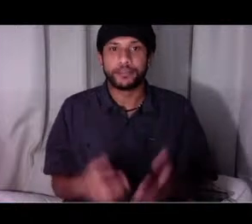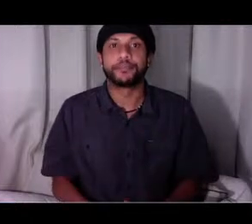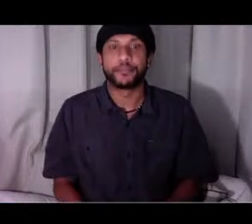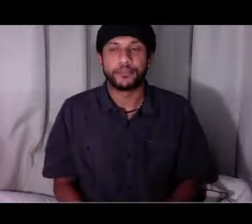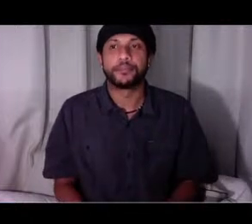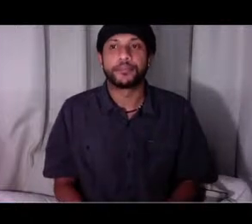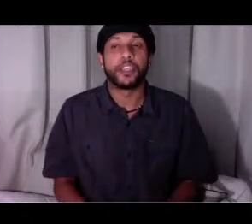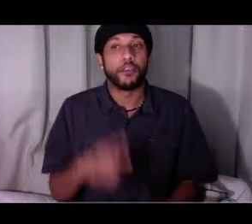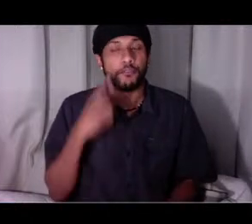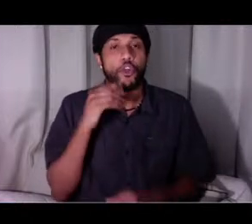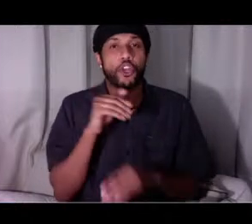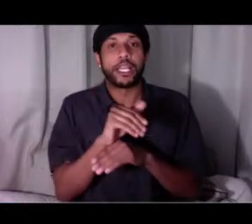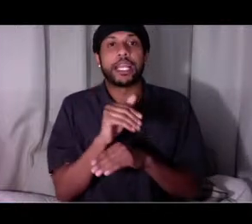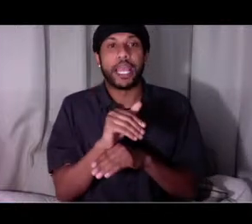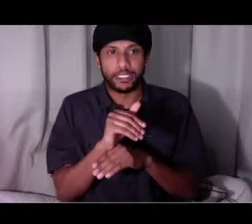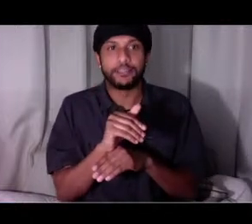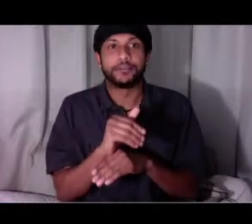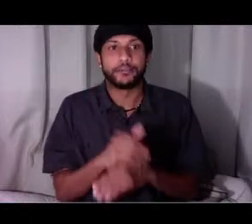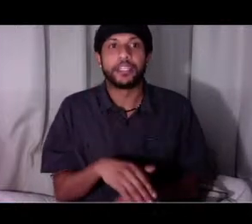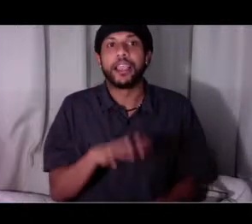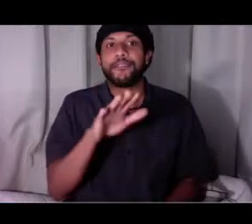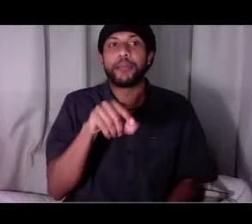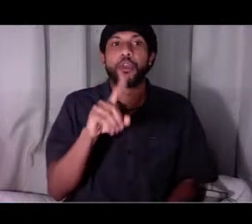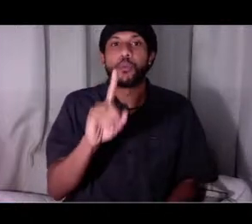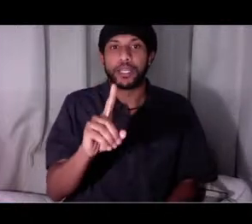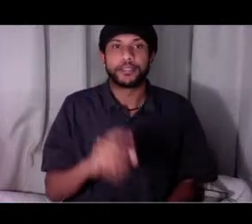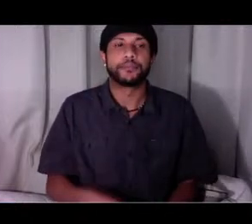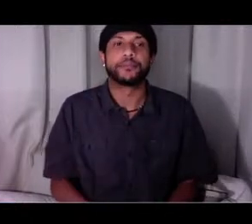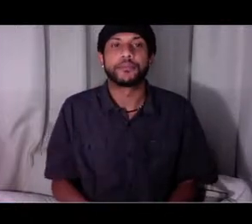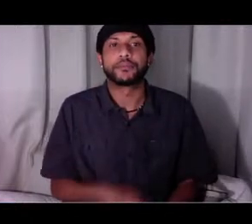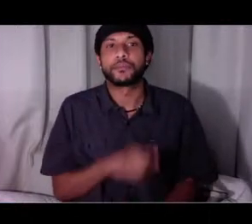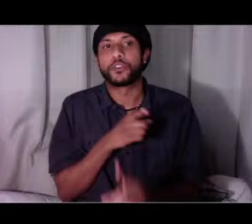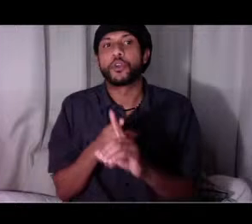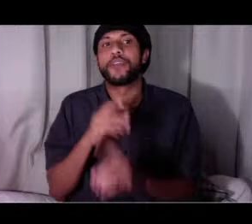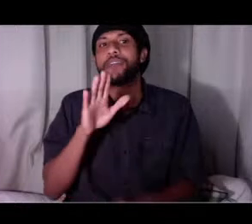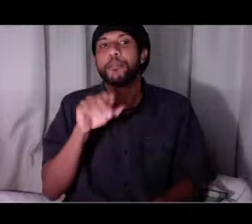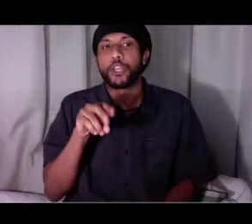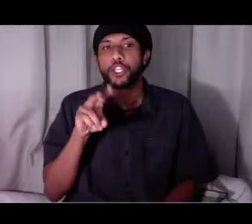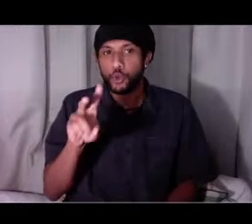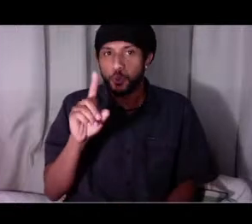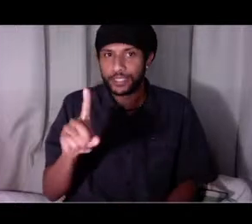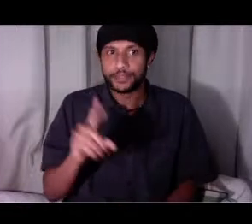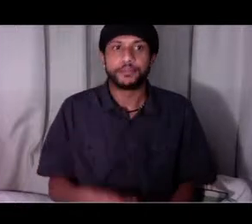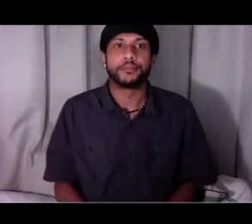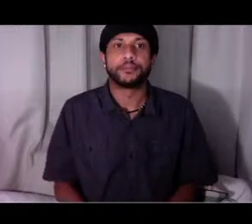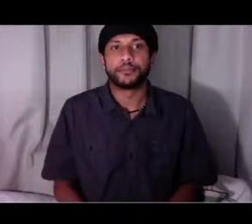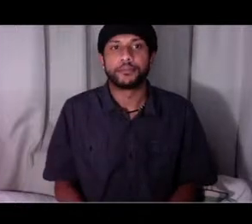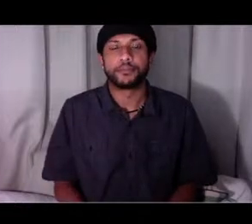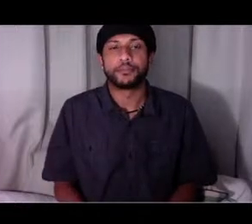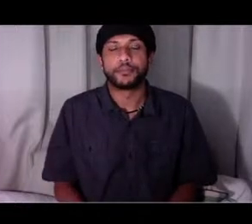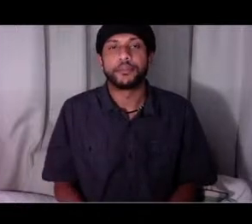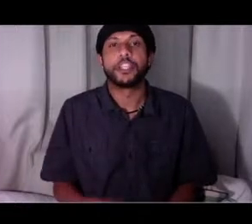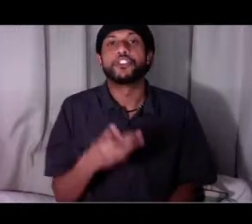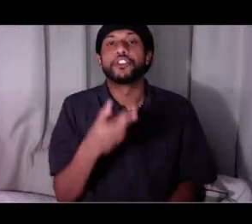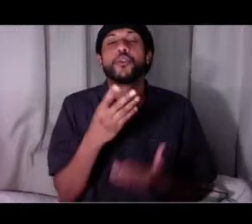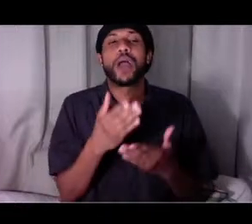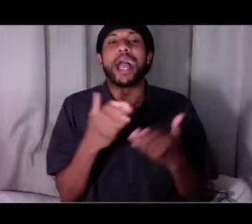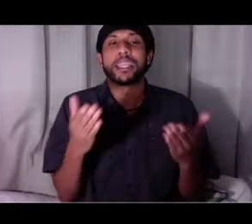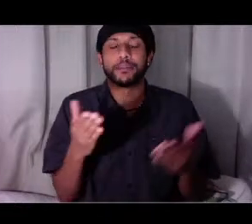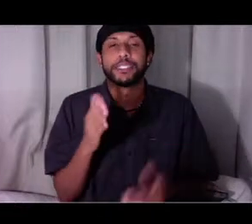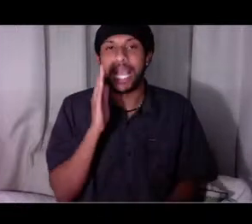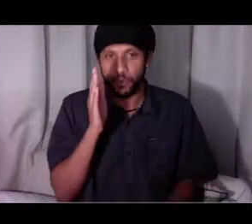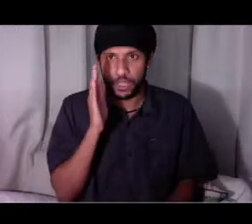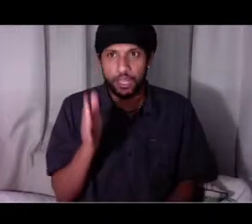action items for tonight consist of items 5.1 through 5.21 there are two items that I will go ahead